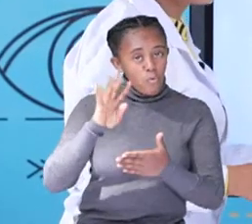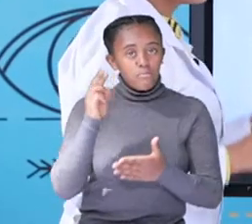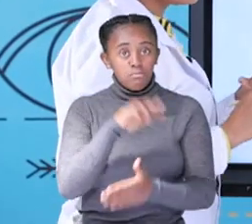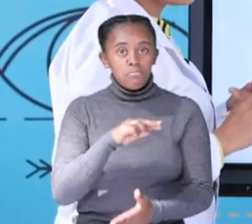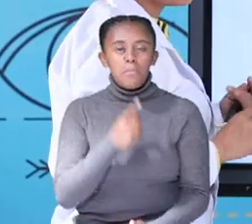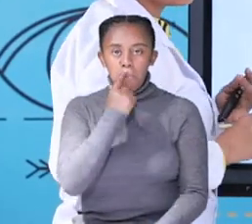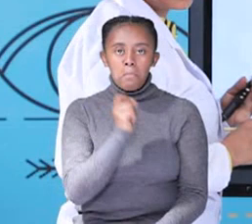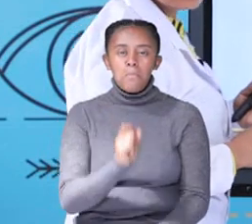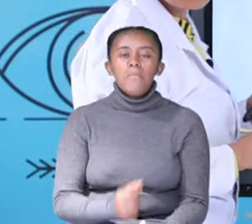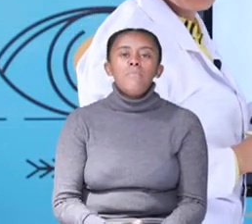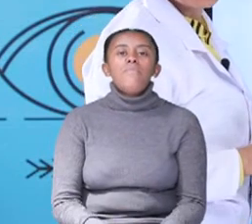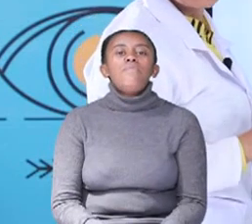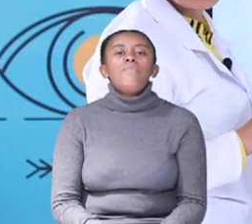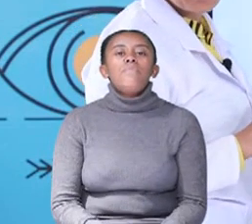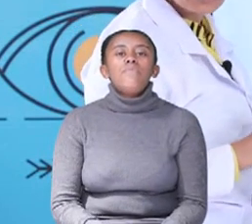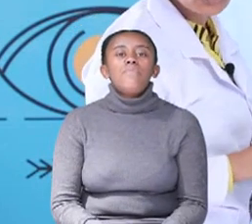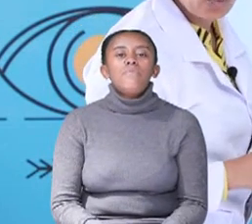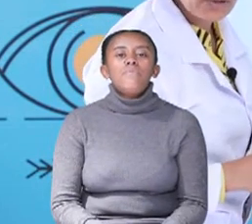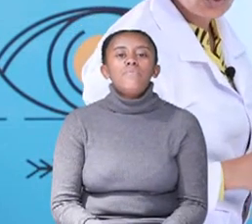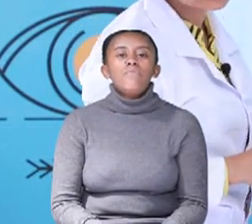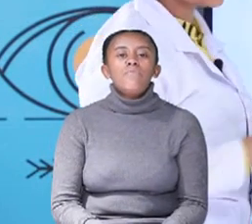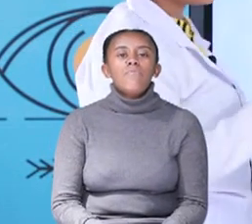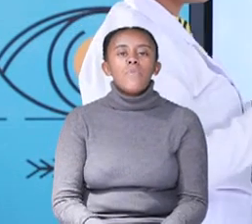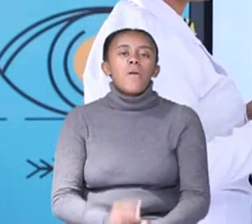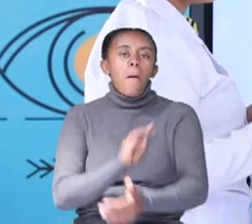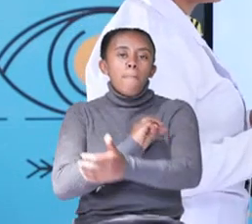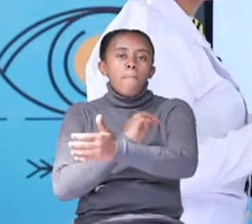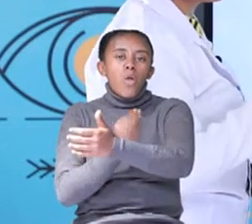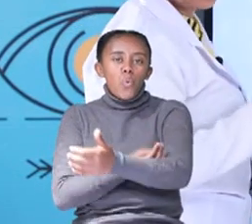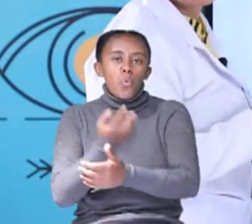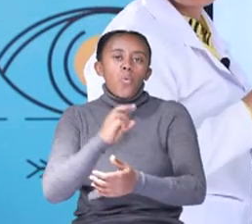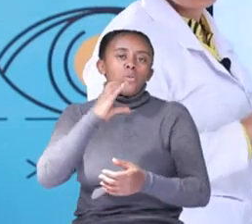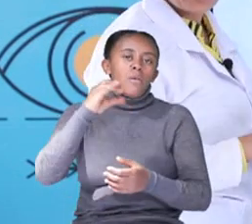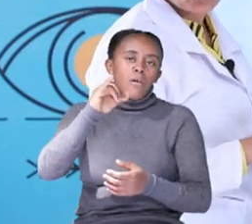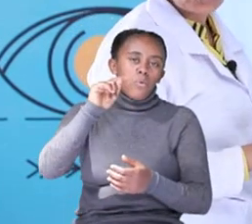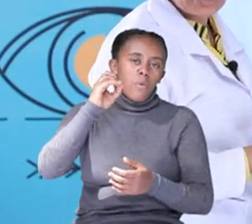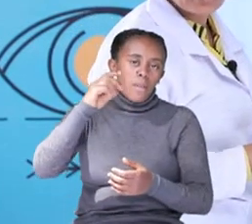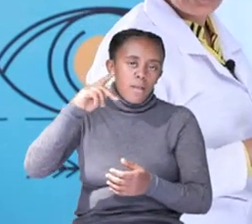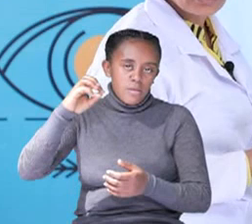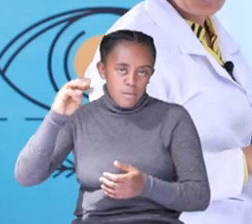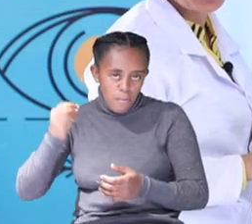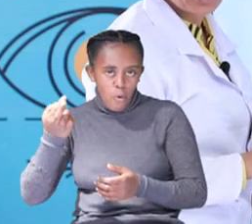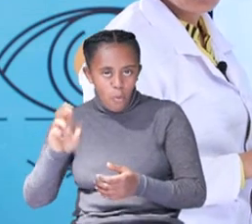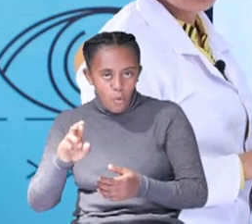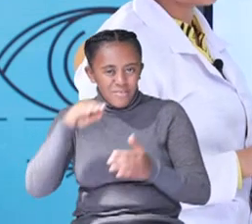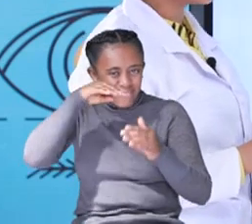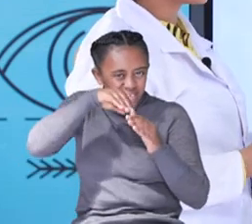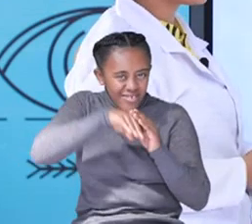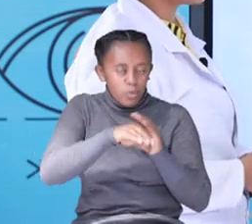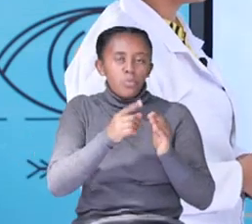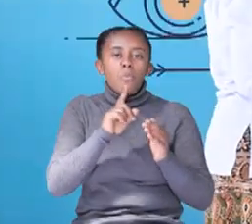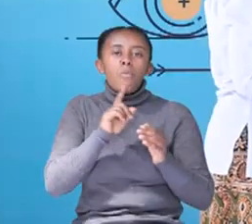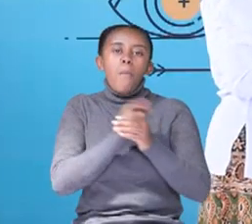the cell, in the cytoplasm, in the matrix of mitochondria, and on the mitochondrial inner membrane, on